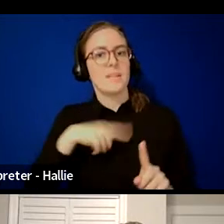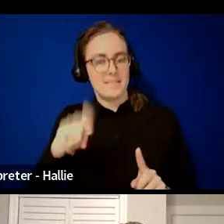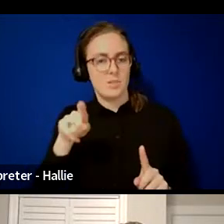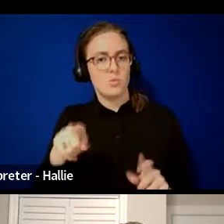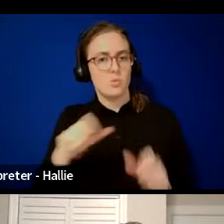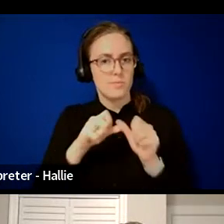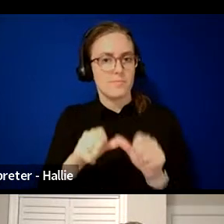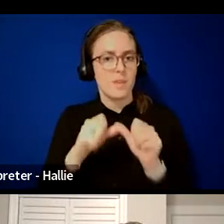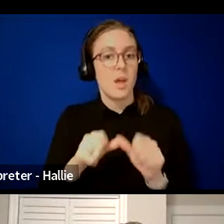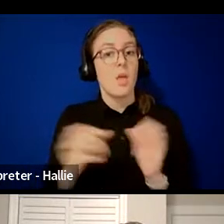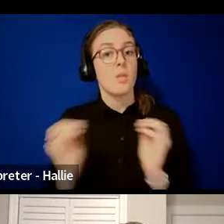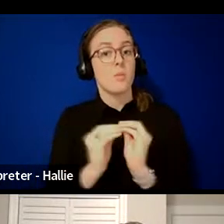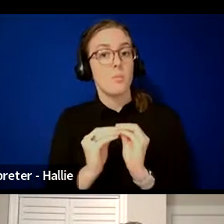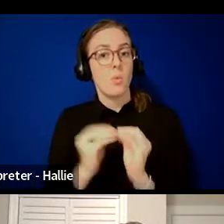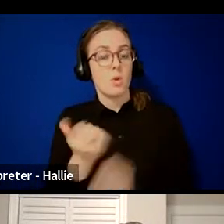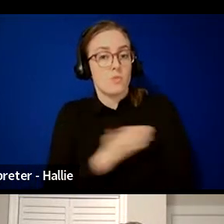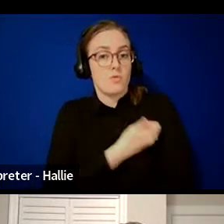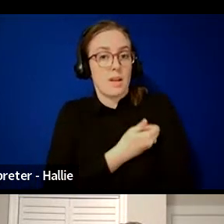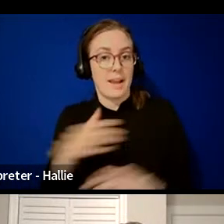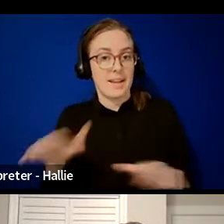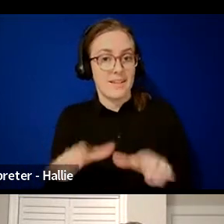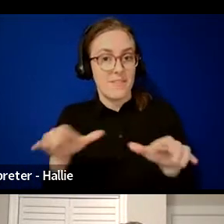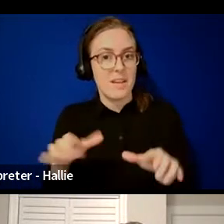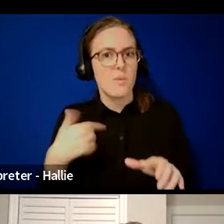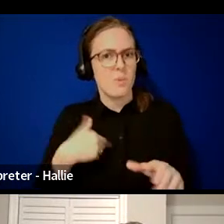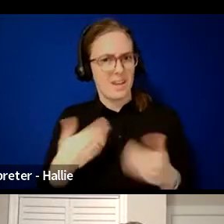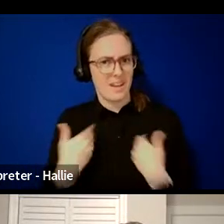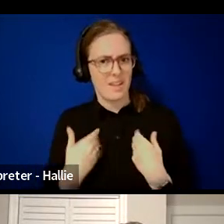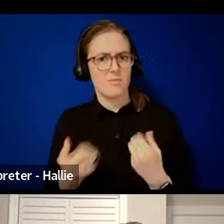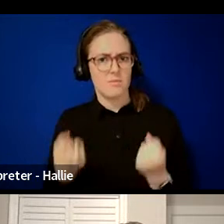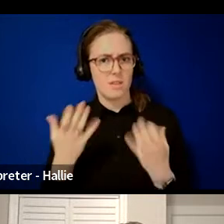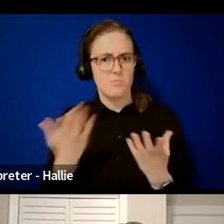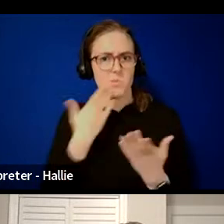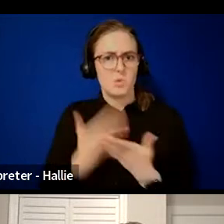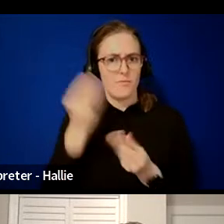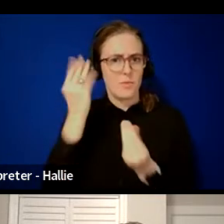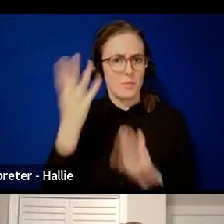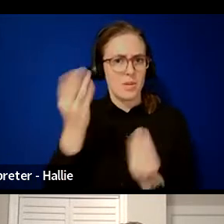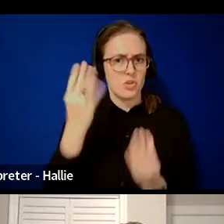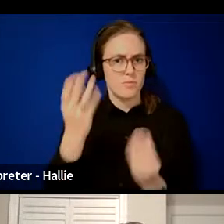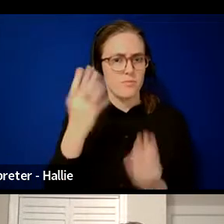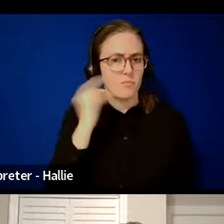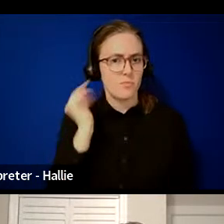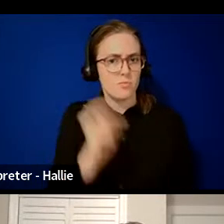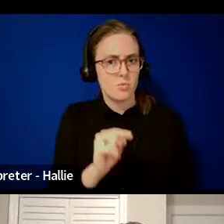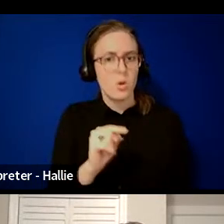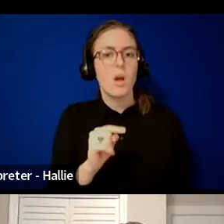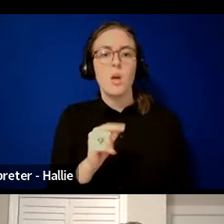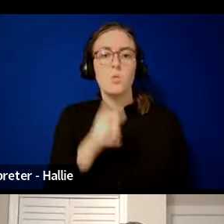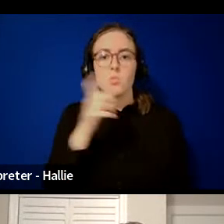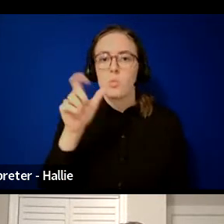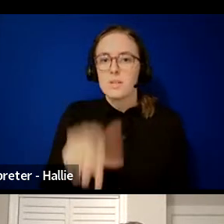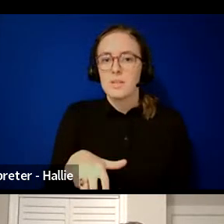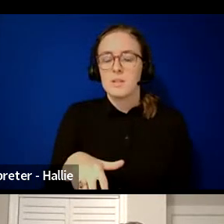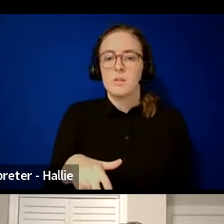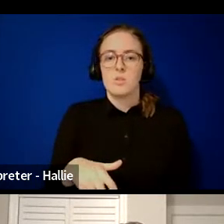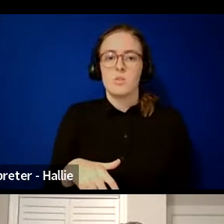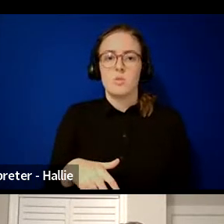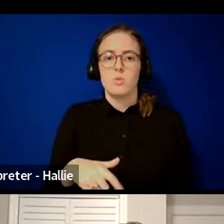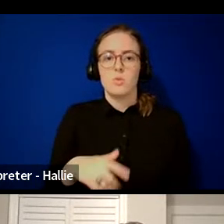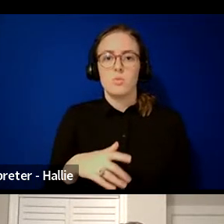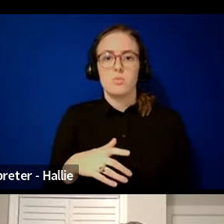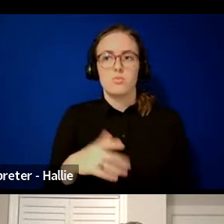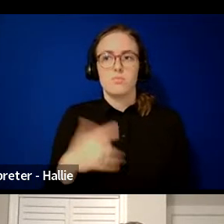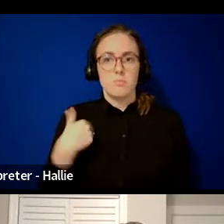activity. We're providing you with good intel. So there's no reason for us to spend the summer in